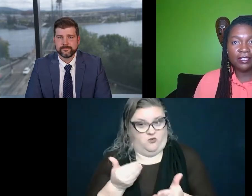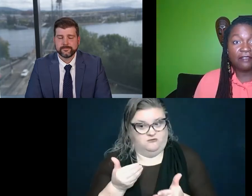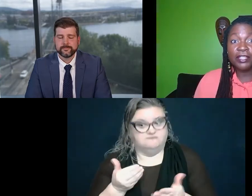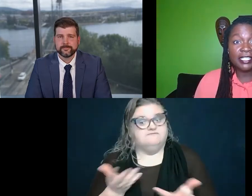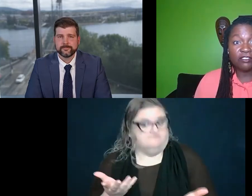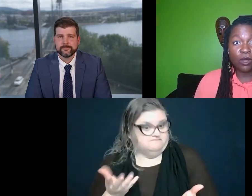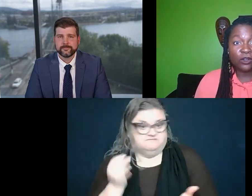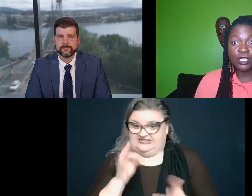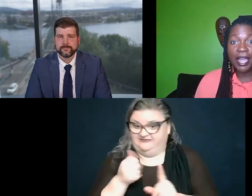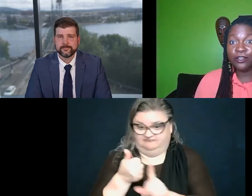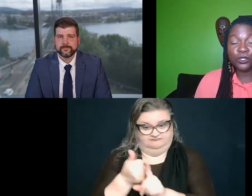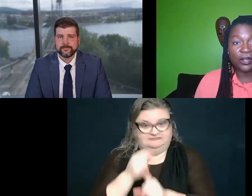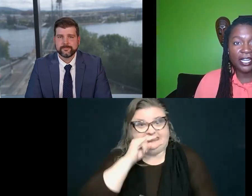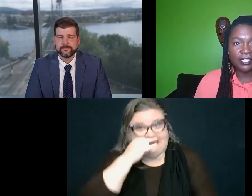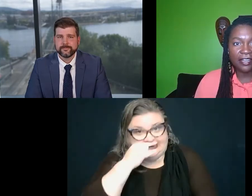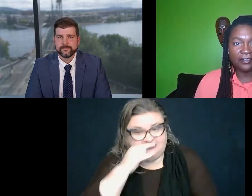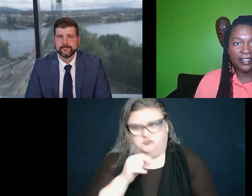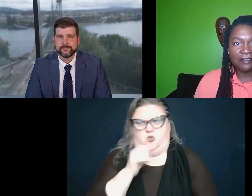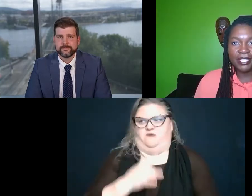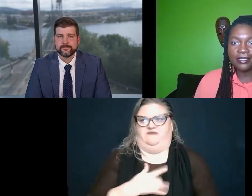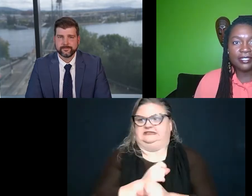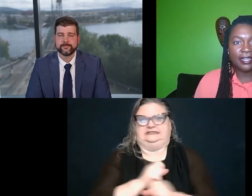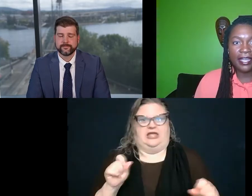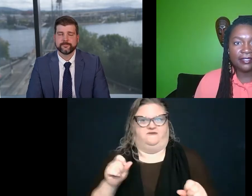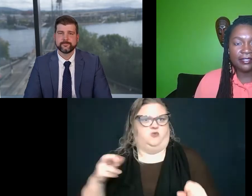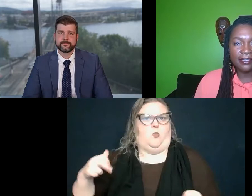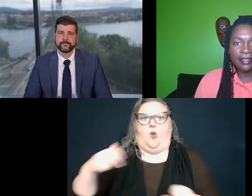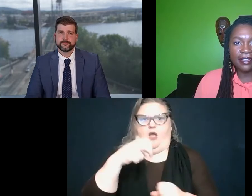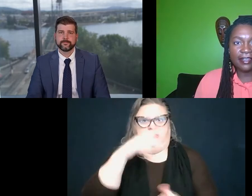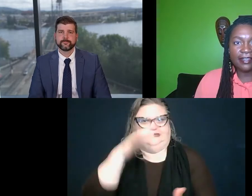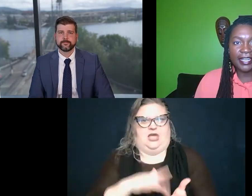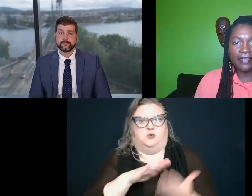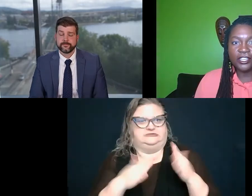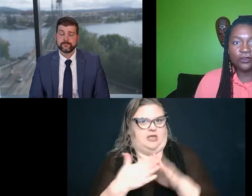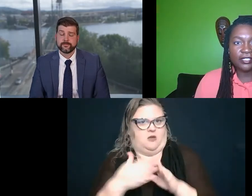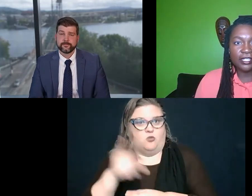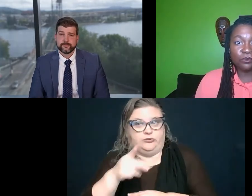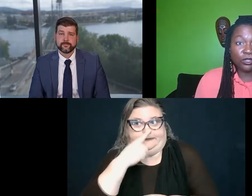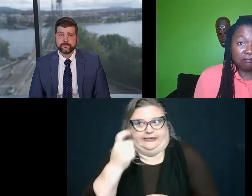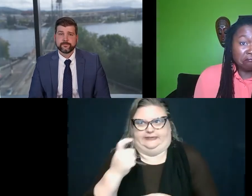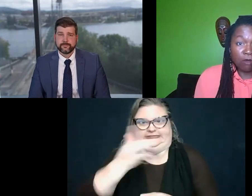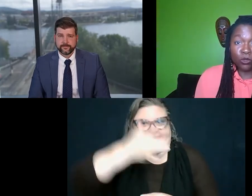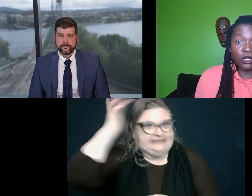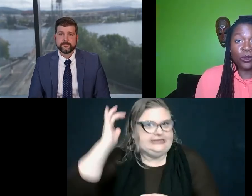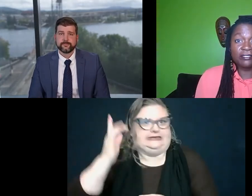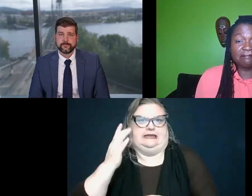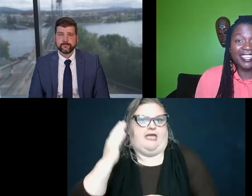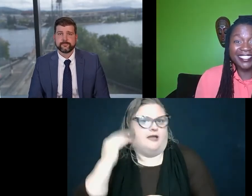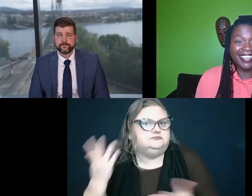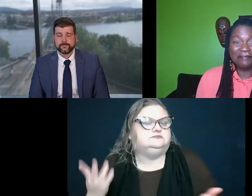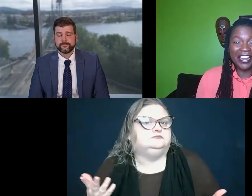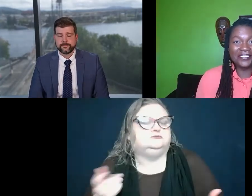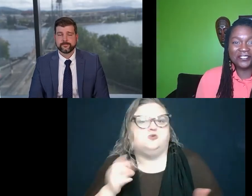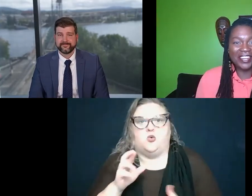being, not feeling safe to walk across Pioneer Square downtown because the skinheads and the neo-Nazis were all in